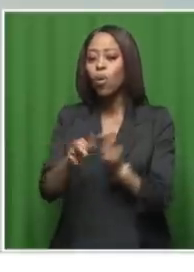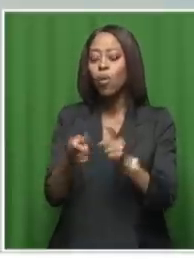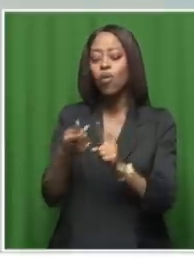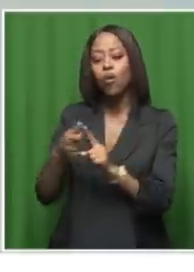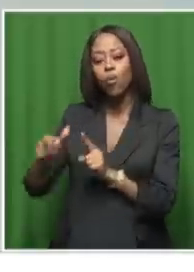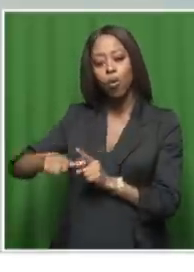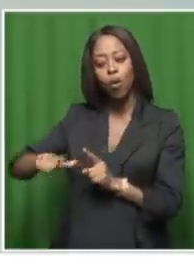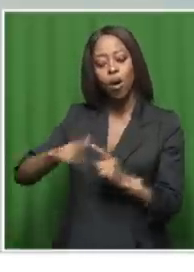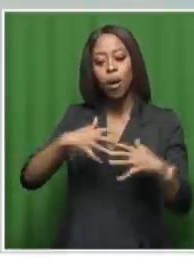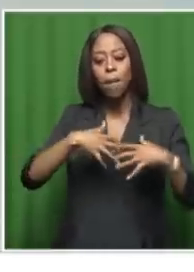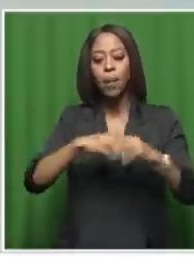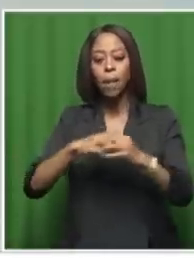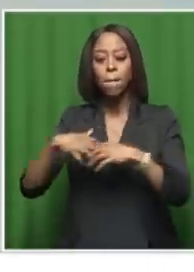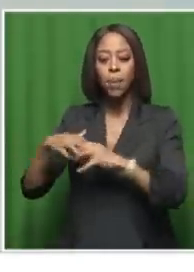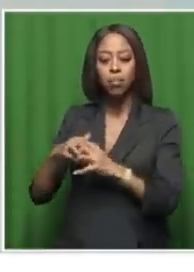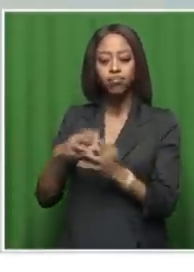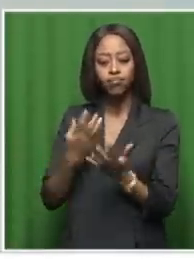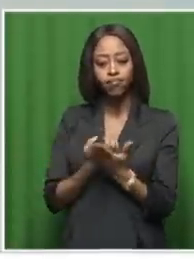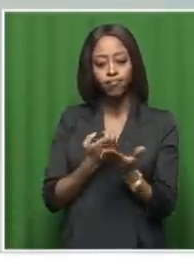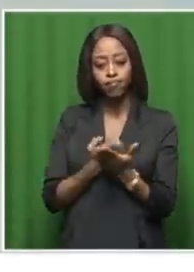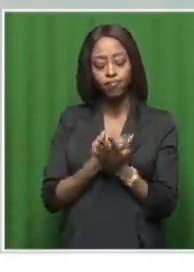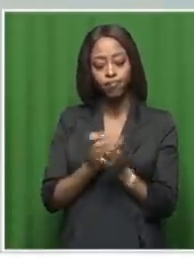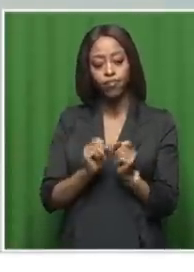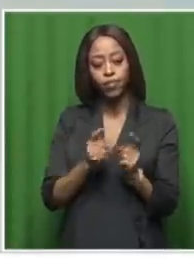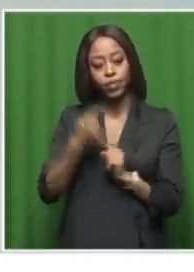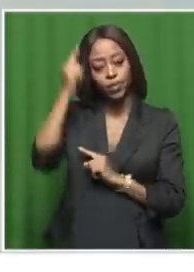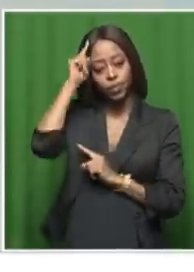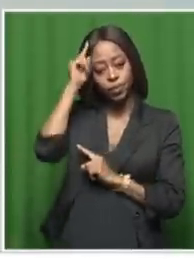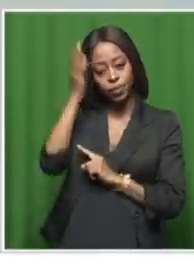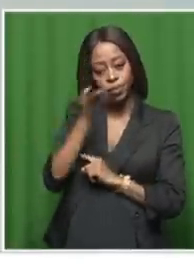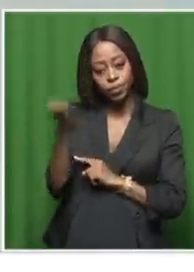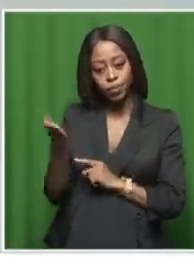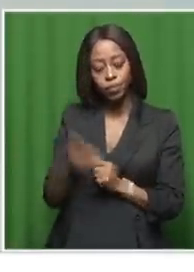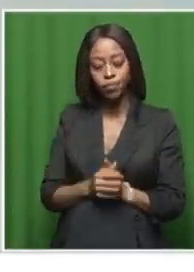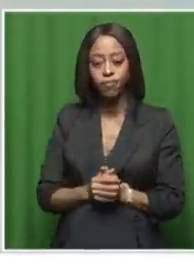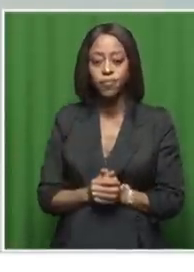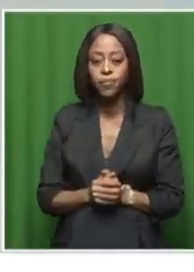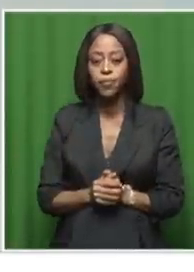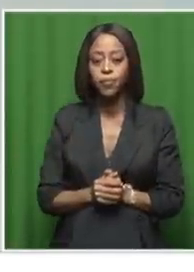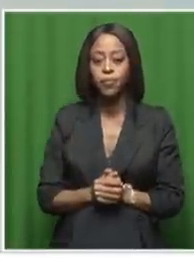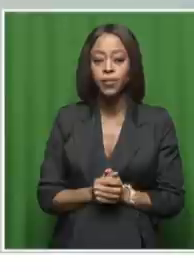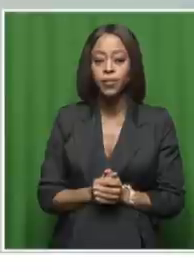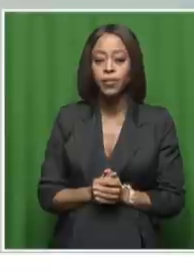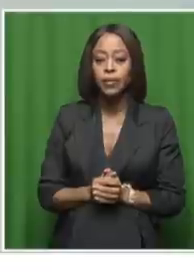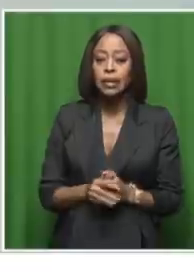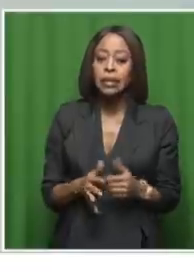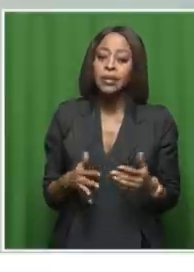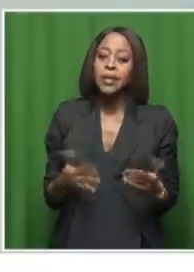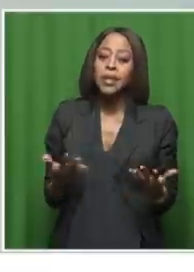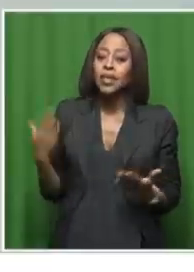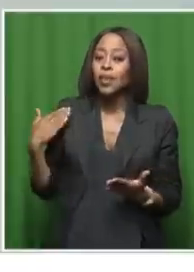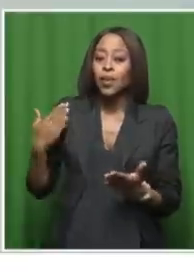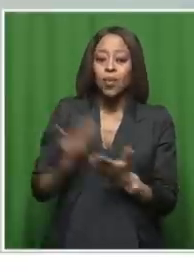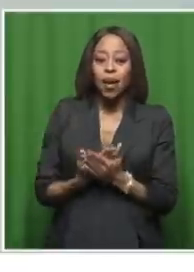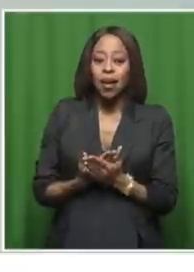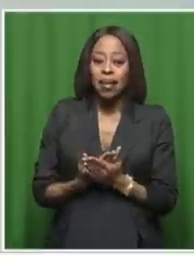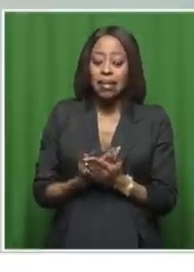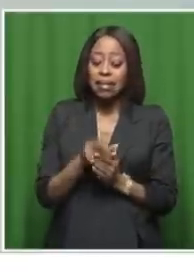economic opportunities for Black South Africans in particular. Well, we have not done well